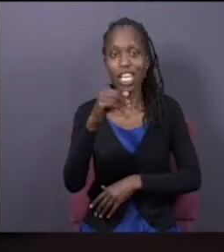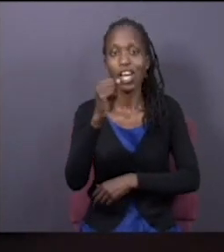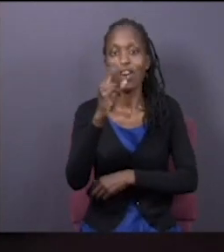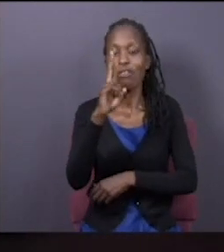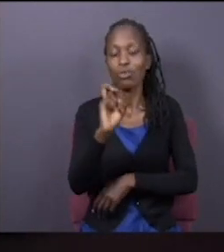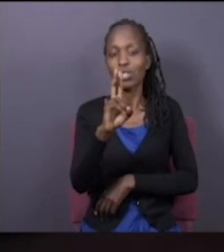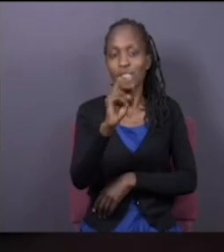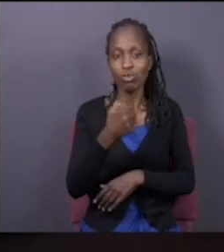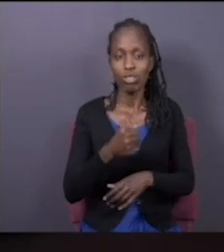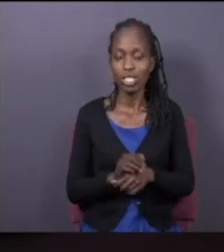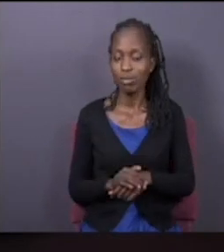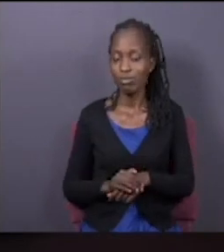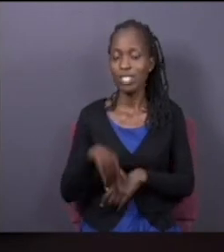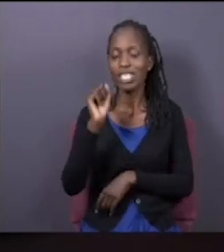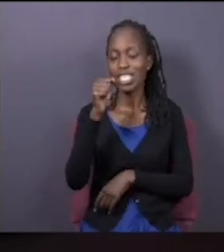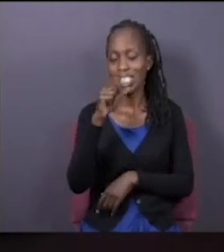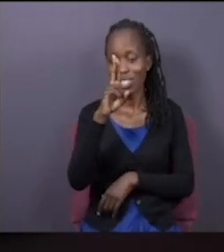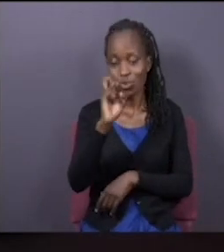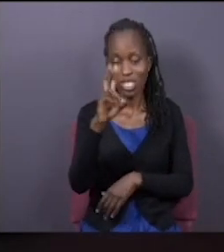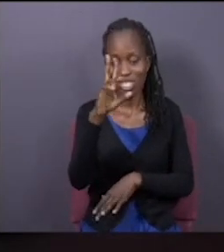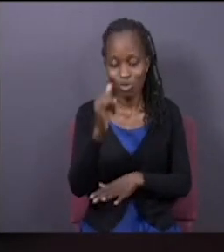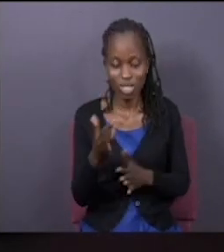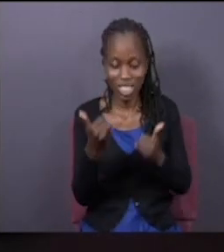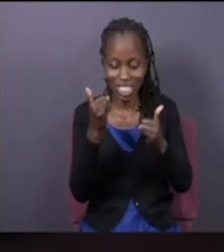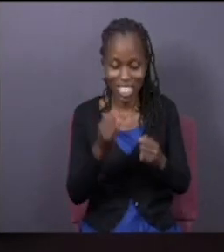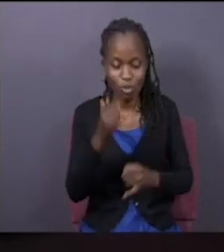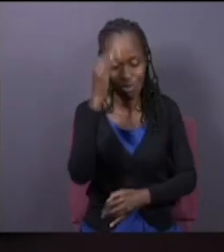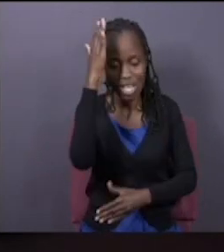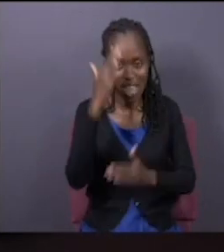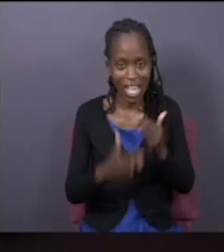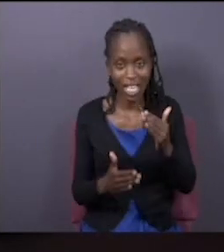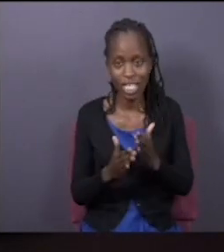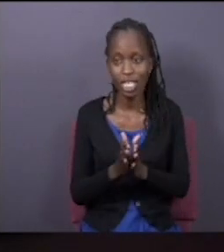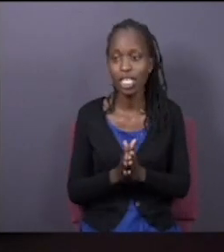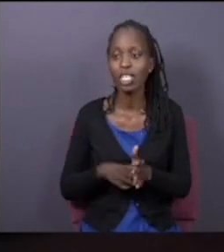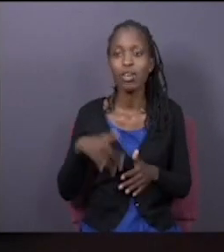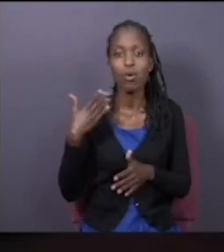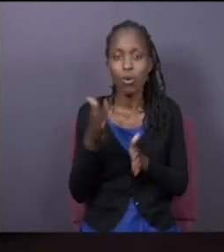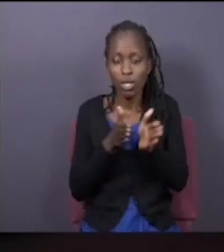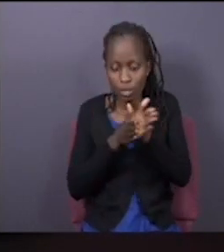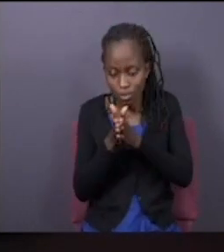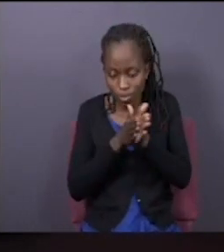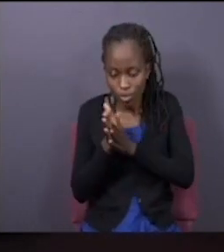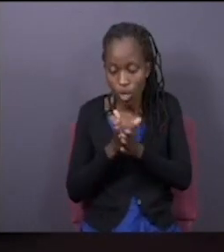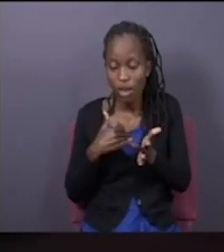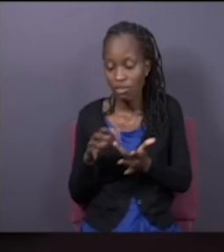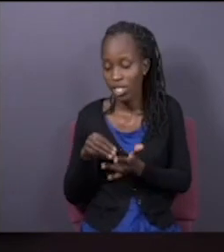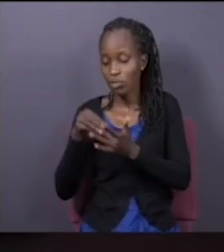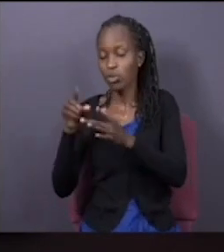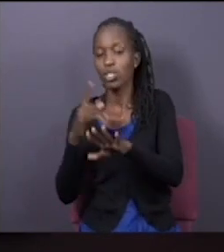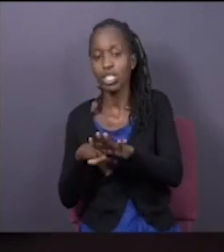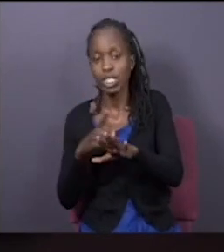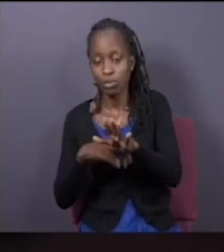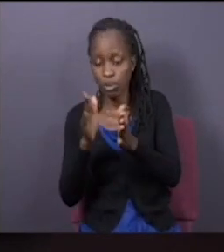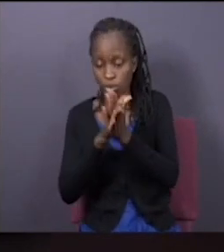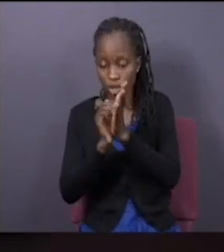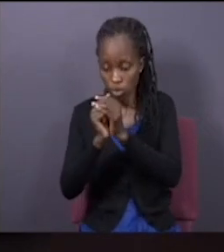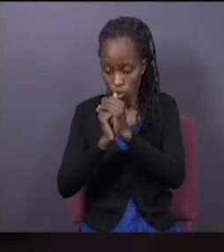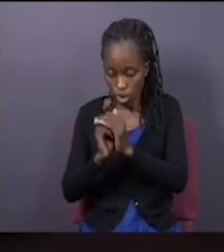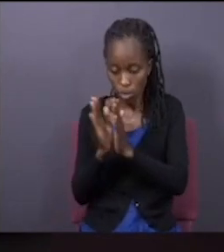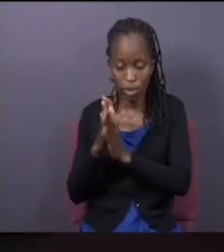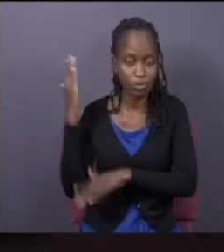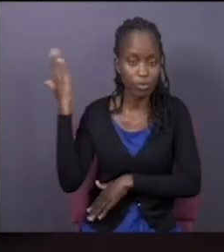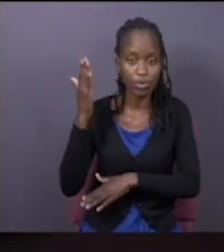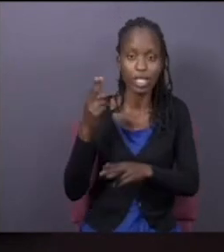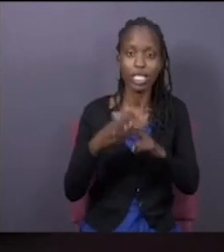2020. Yes, 2020 has finally come to an end. And as always, we look forward to a special time in worship and in the Word of God.